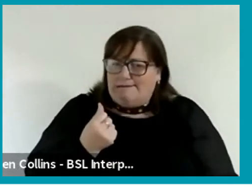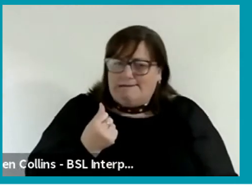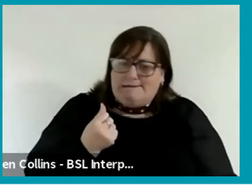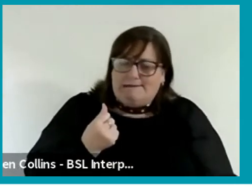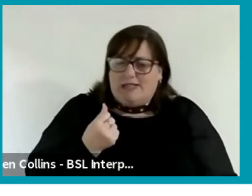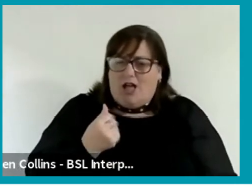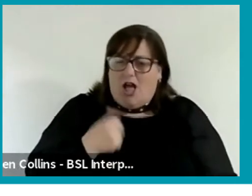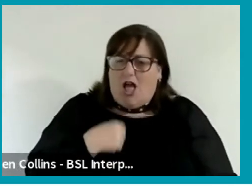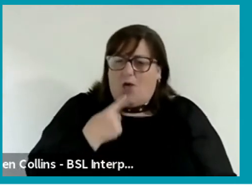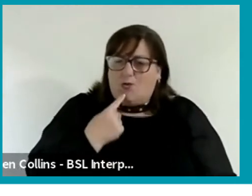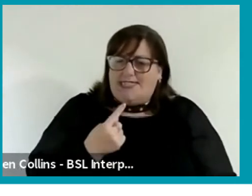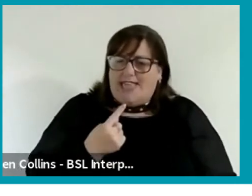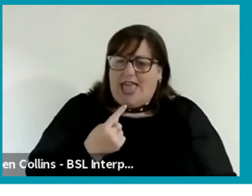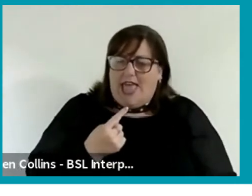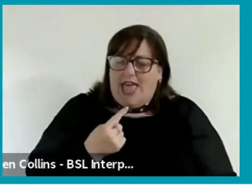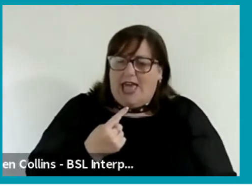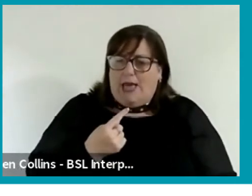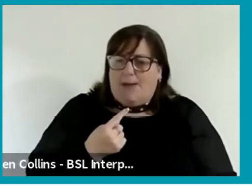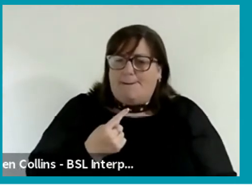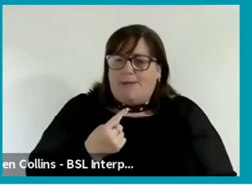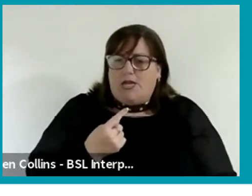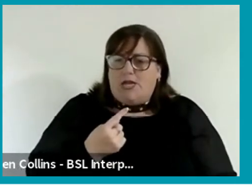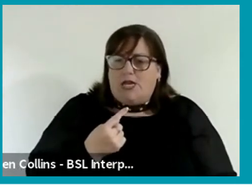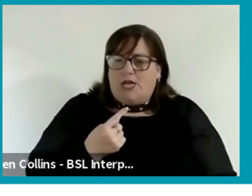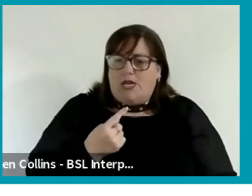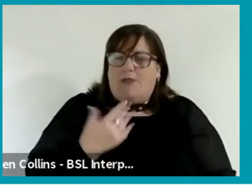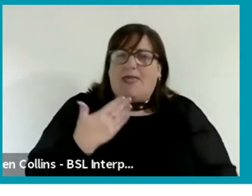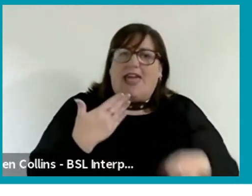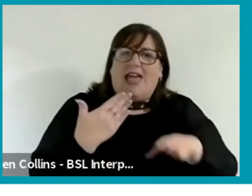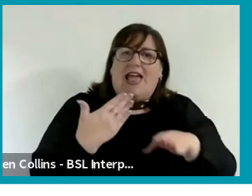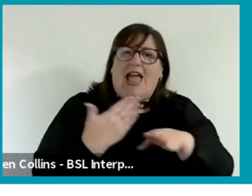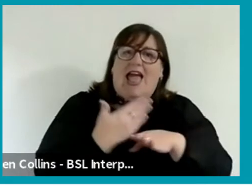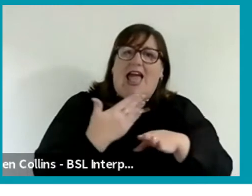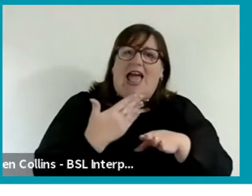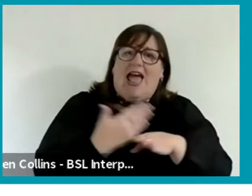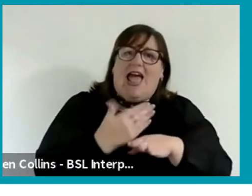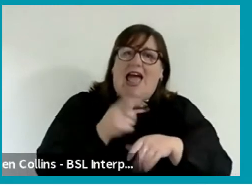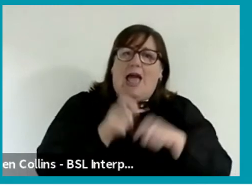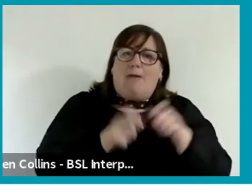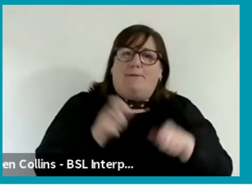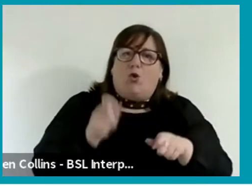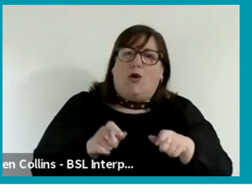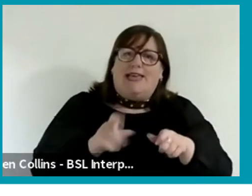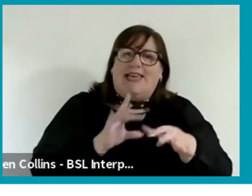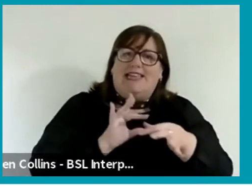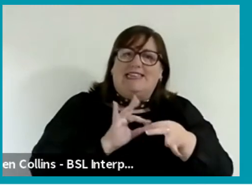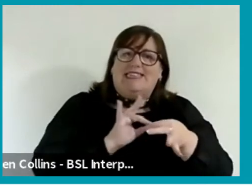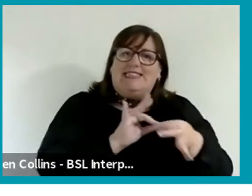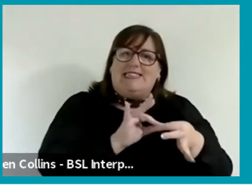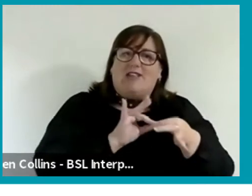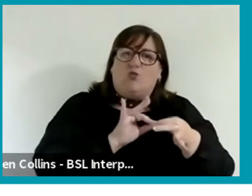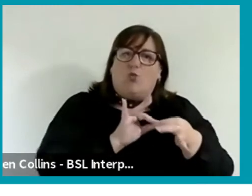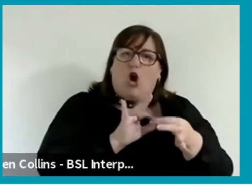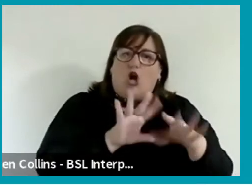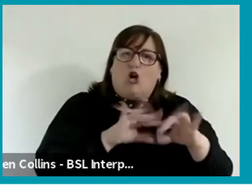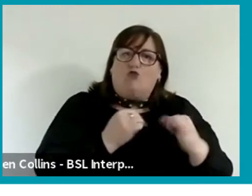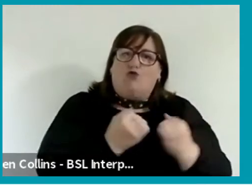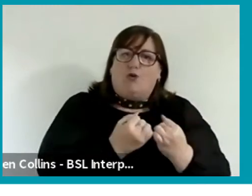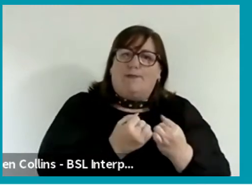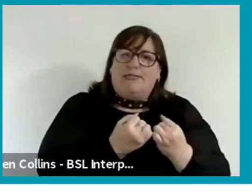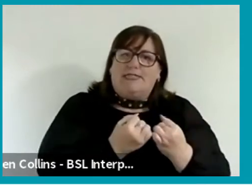would be the employee network groups, because diversity and